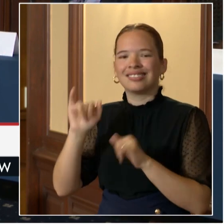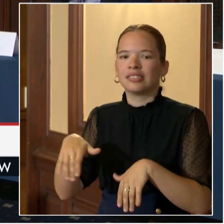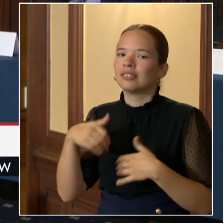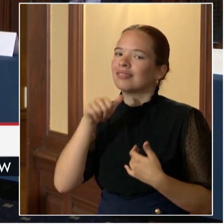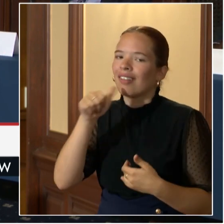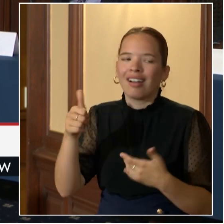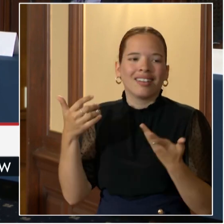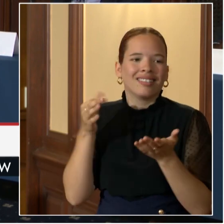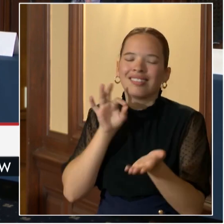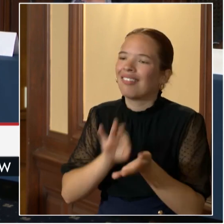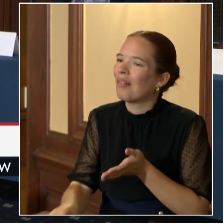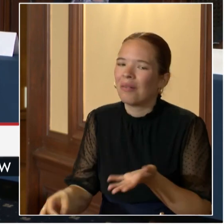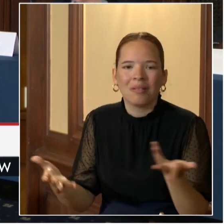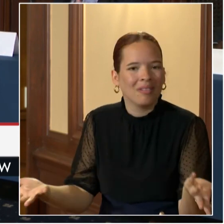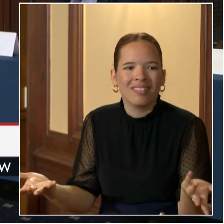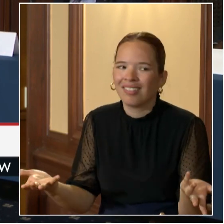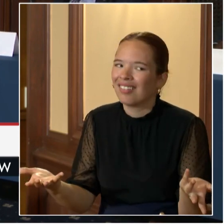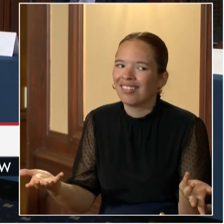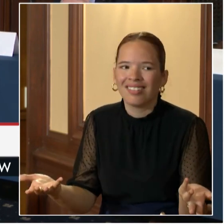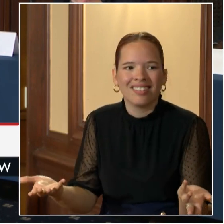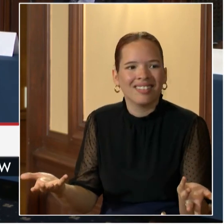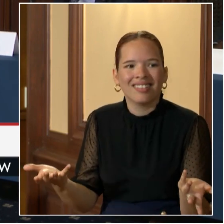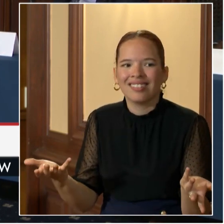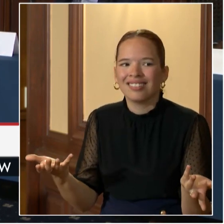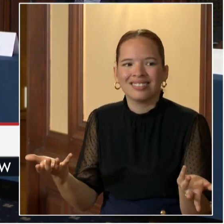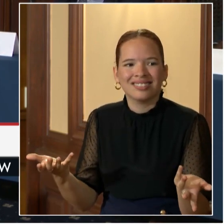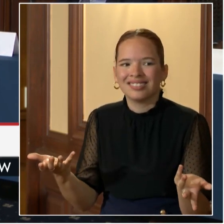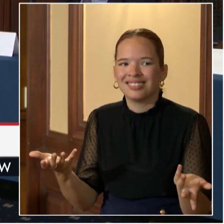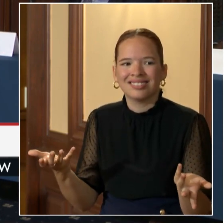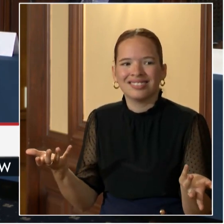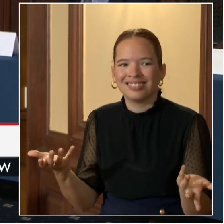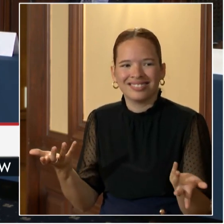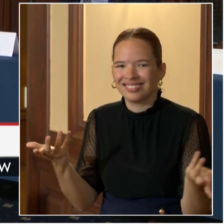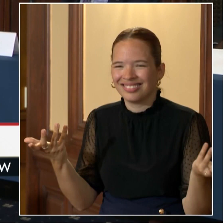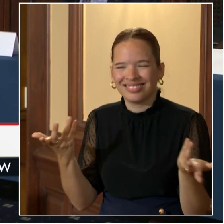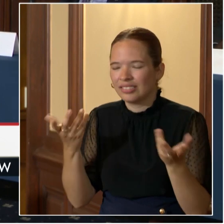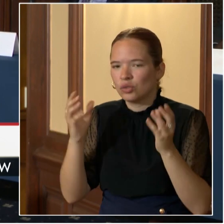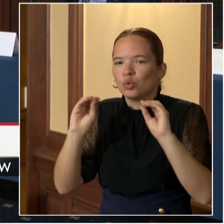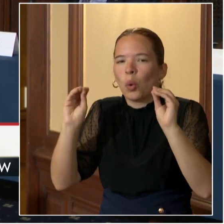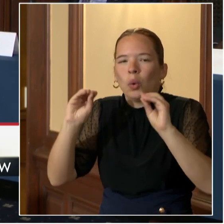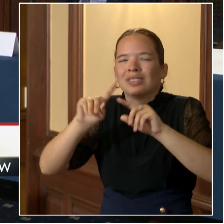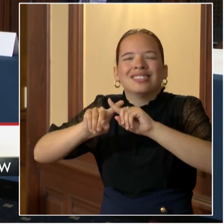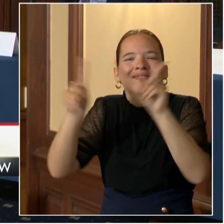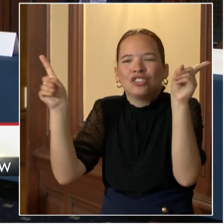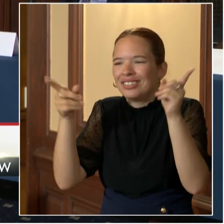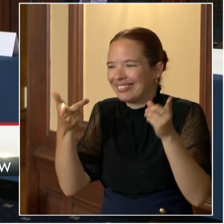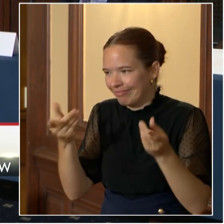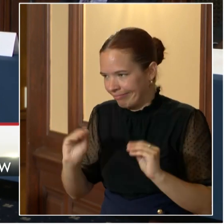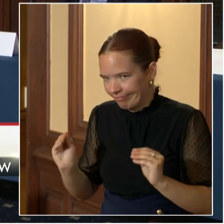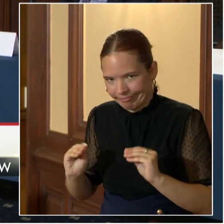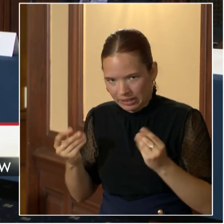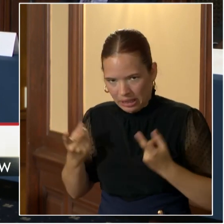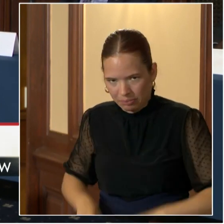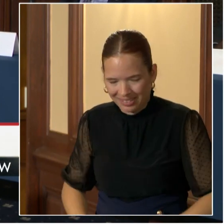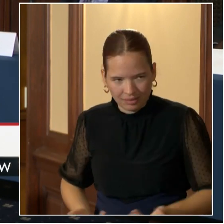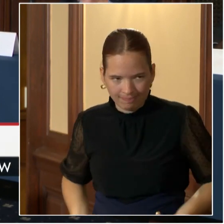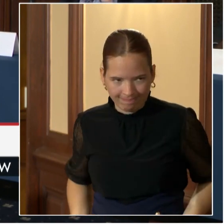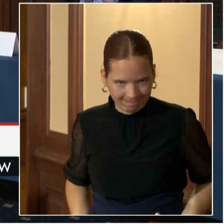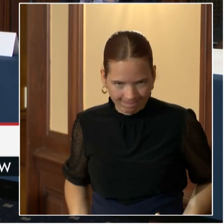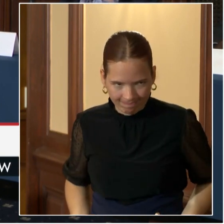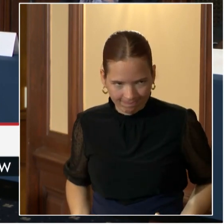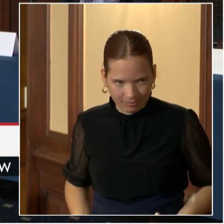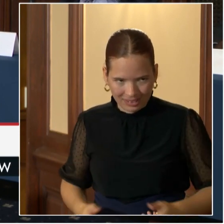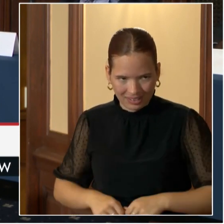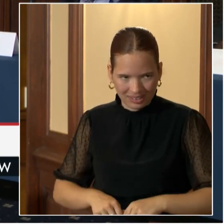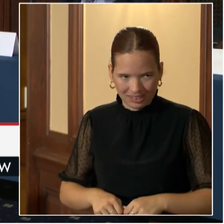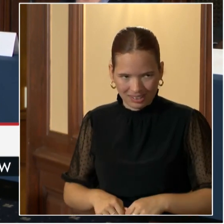doesn't make a damn difference. It either happens or it doesn't happen. Let me continue. And you don't have 60 people Let in the me Senate,